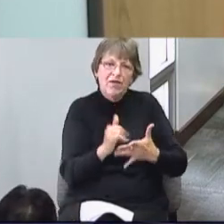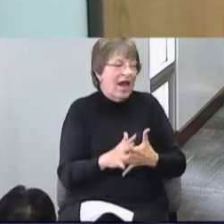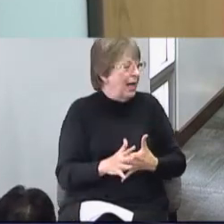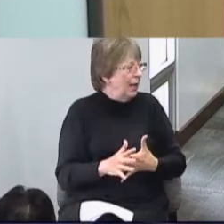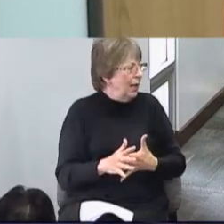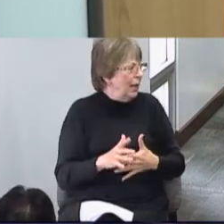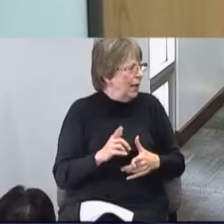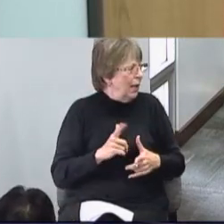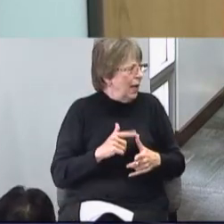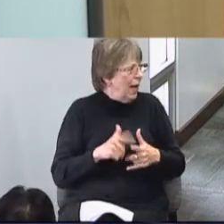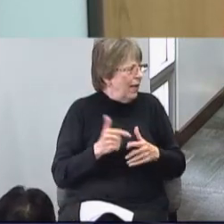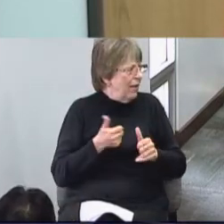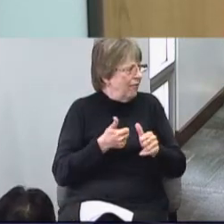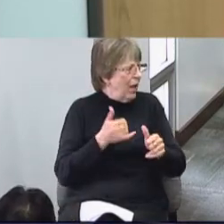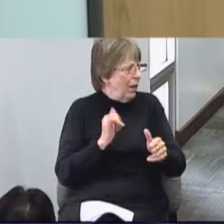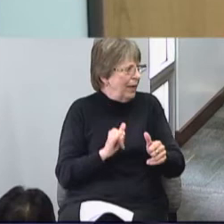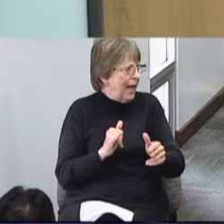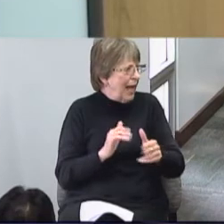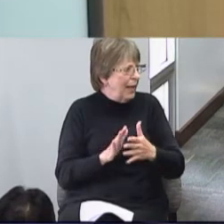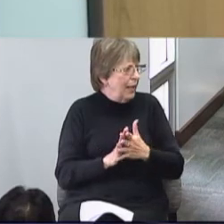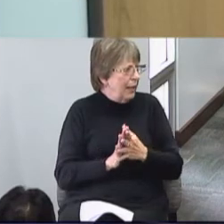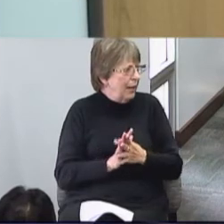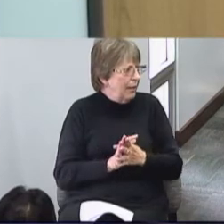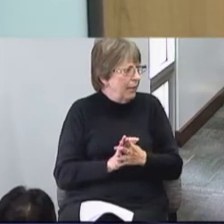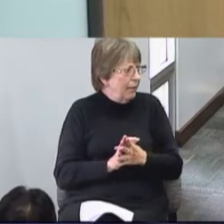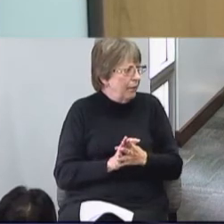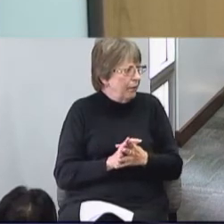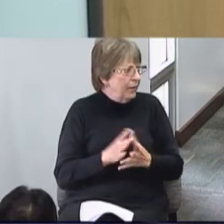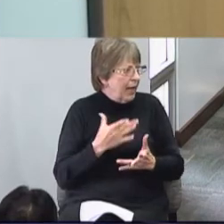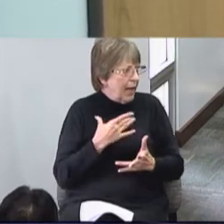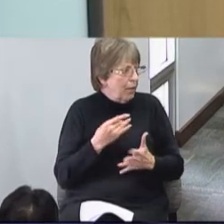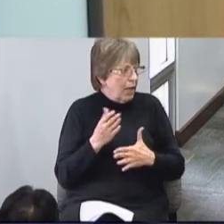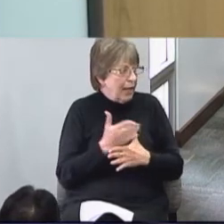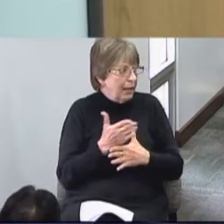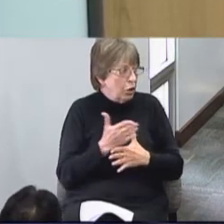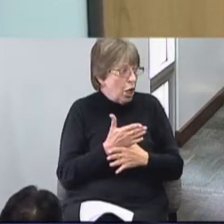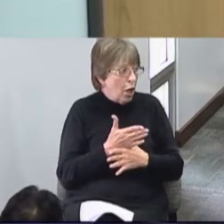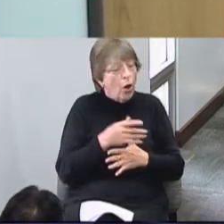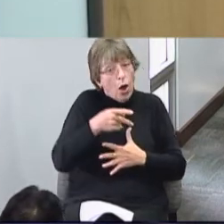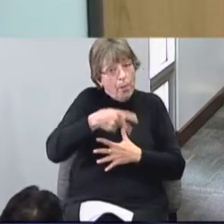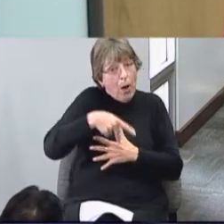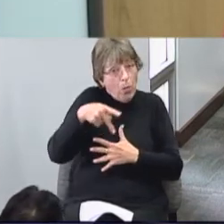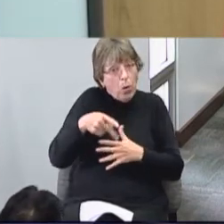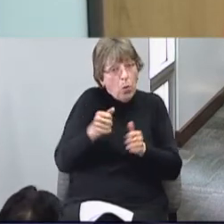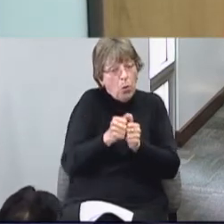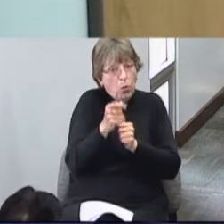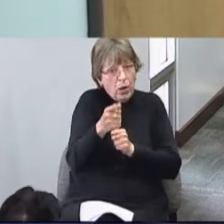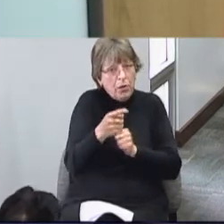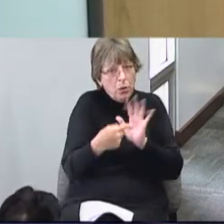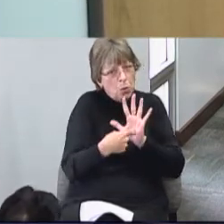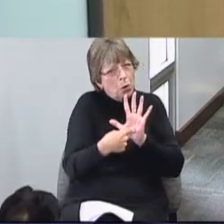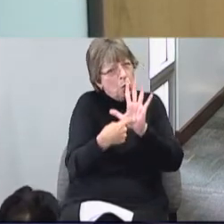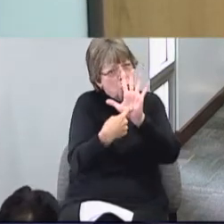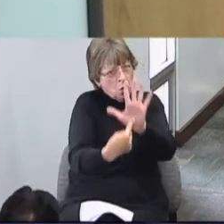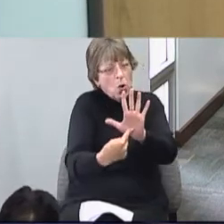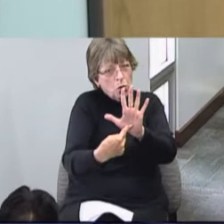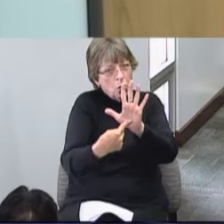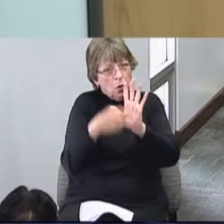then following that, I would like to share a PowerPoint with you that gives you kind of a